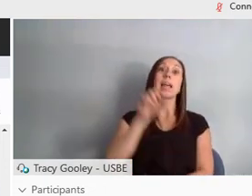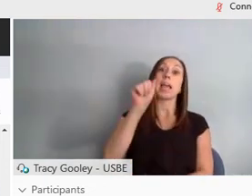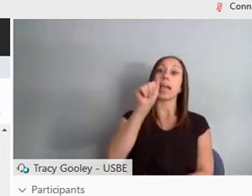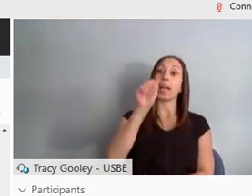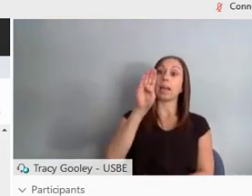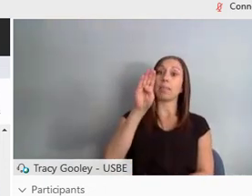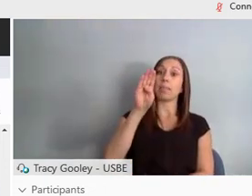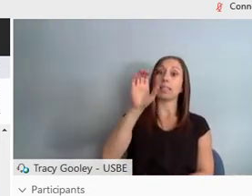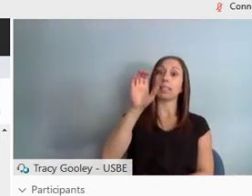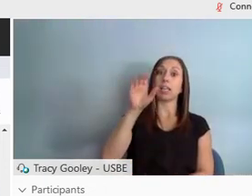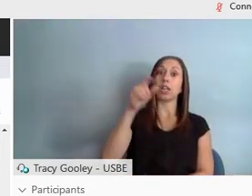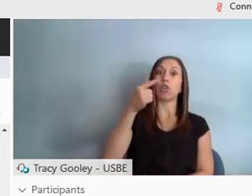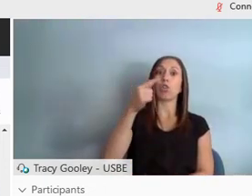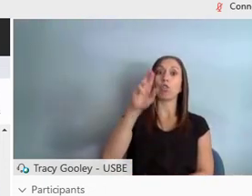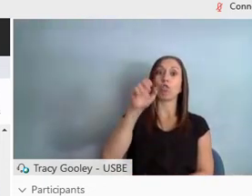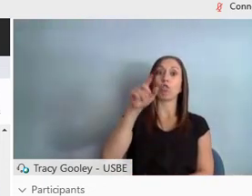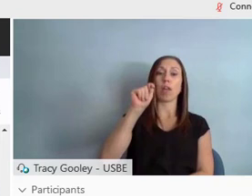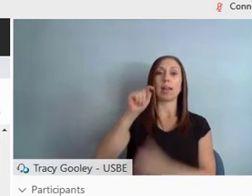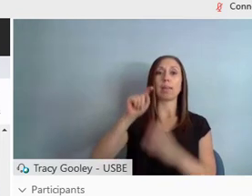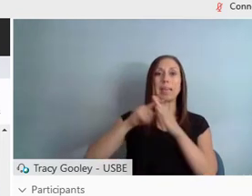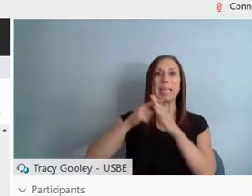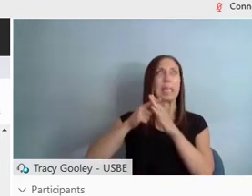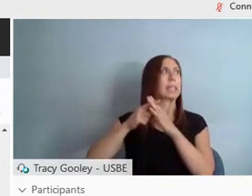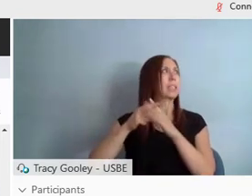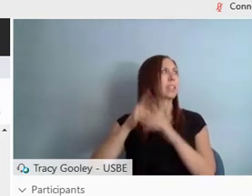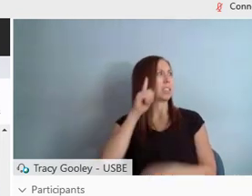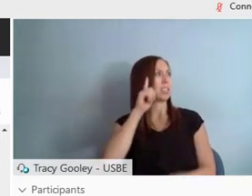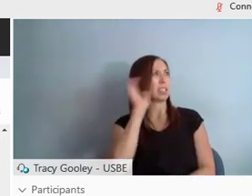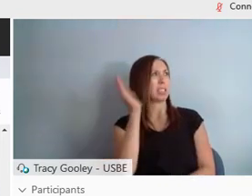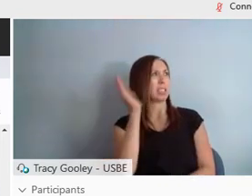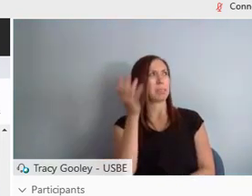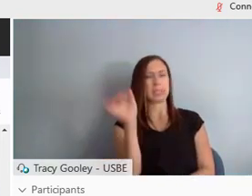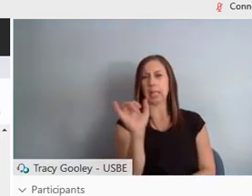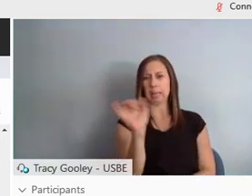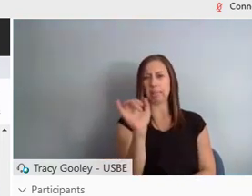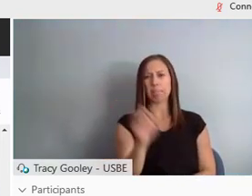Great Beginning seems like they're in the same boat, so